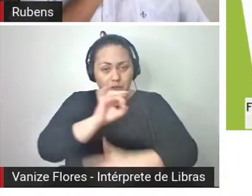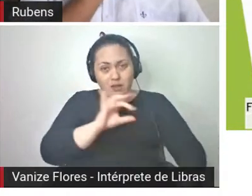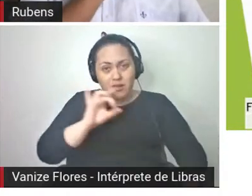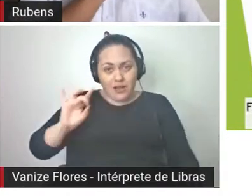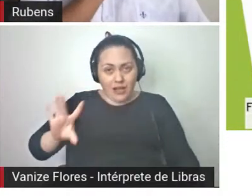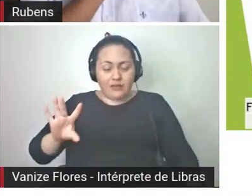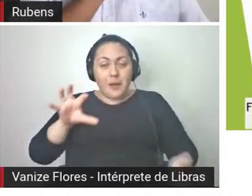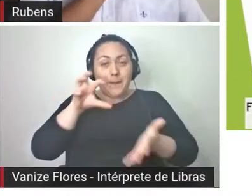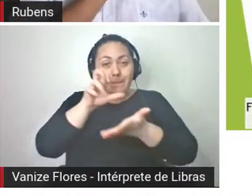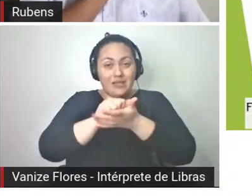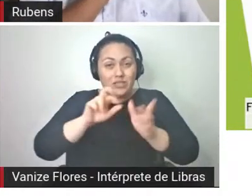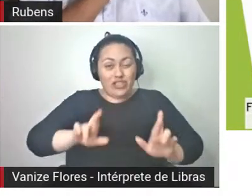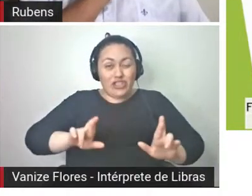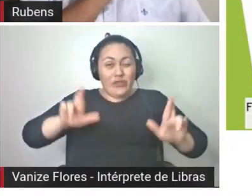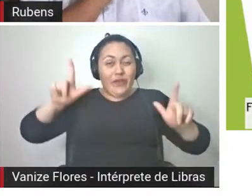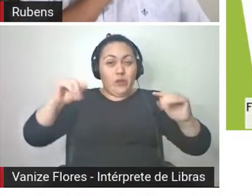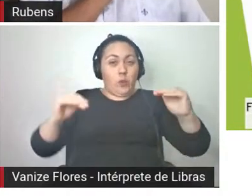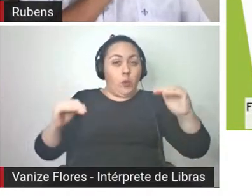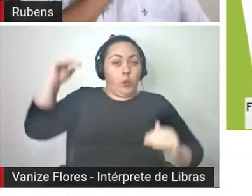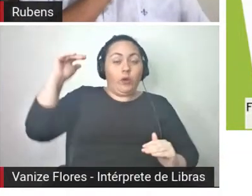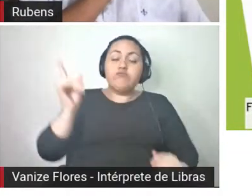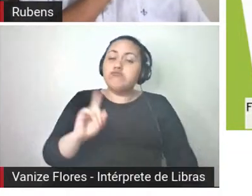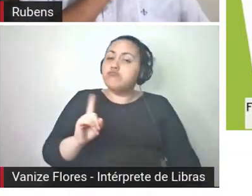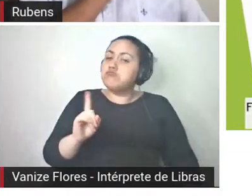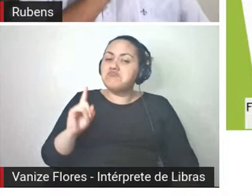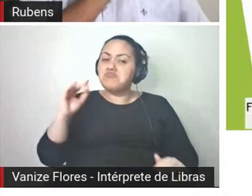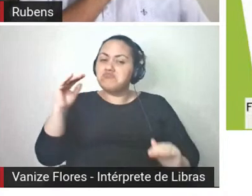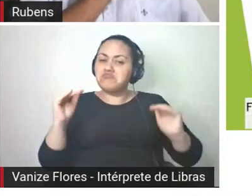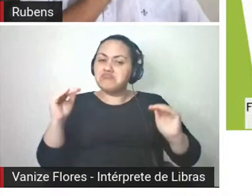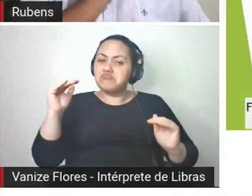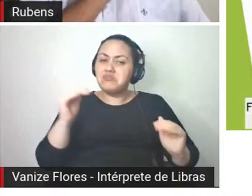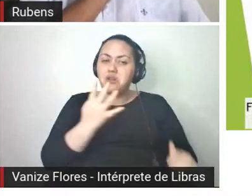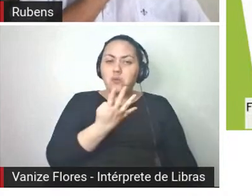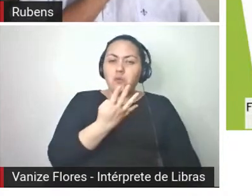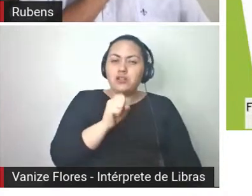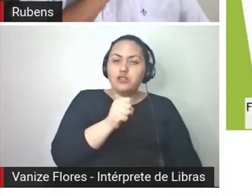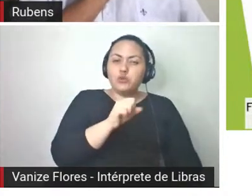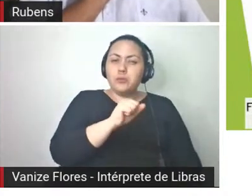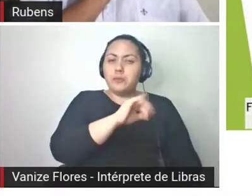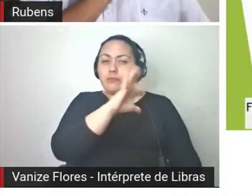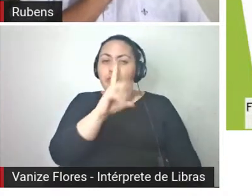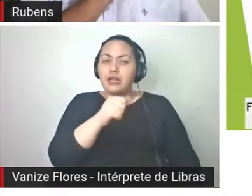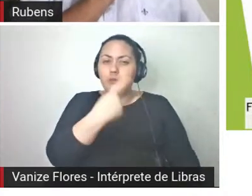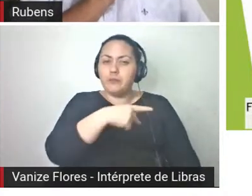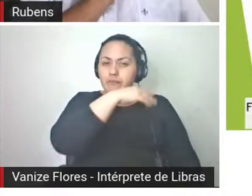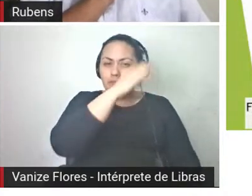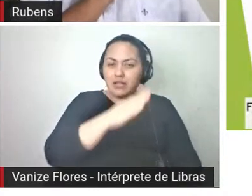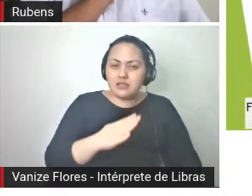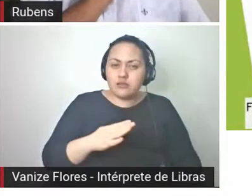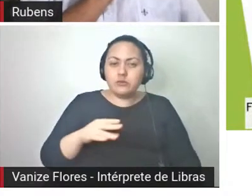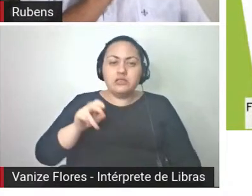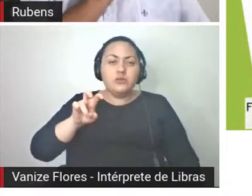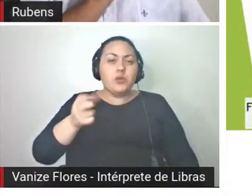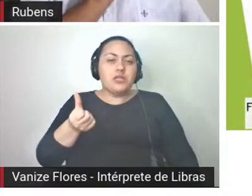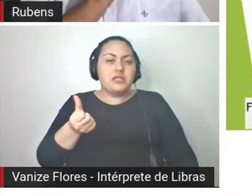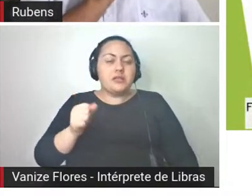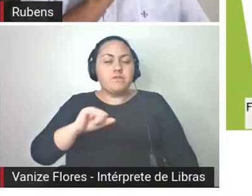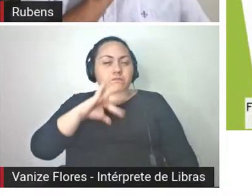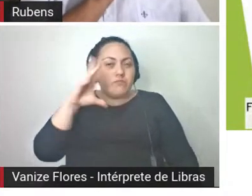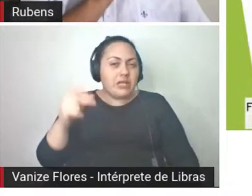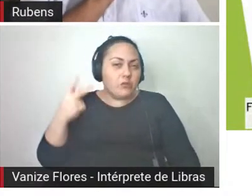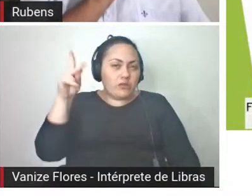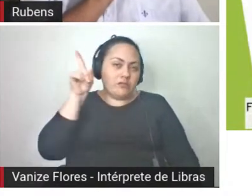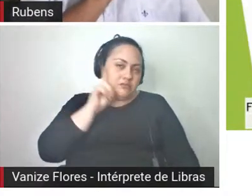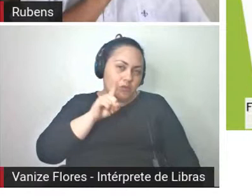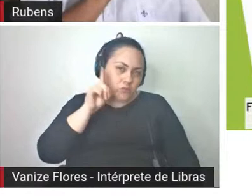não é tão distante. Quer dizer, nós temos em torno de 48 milhões no Brasil e 56 milhões nos Estados